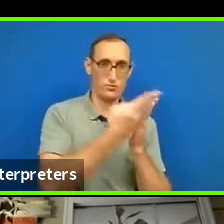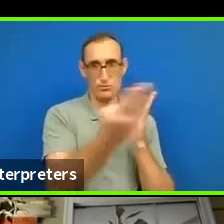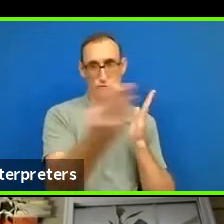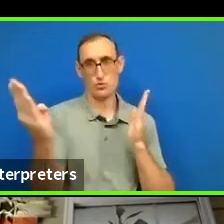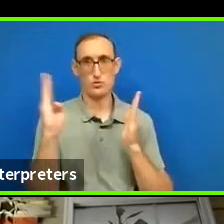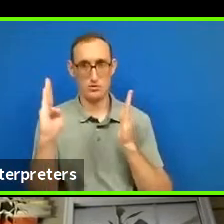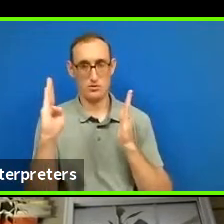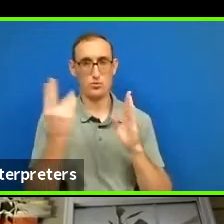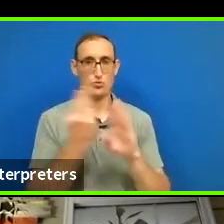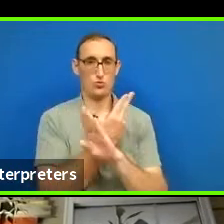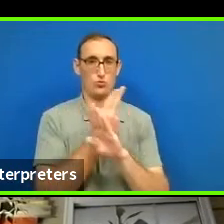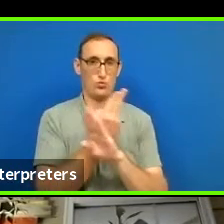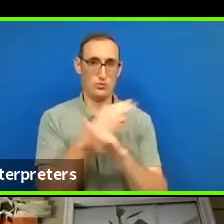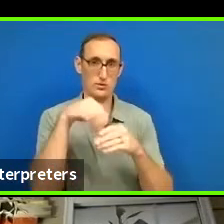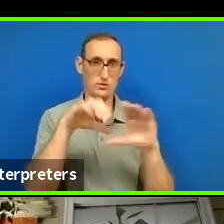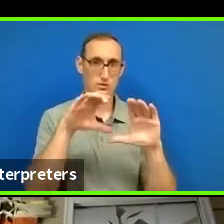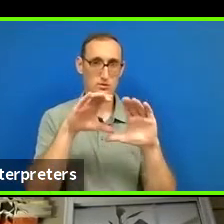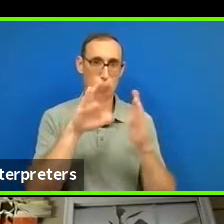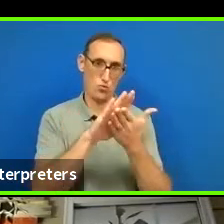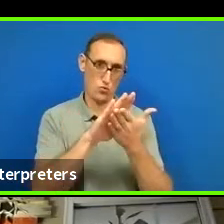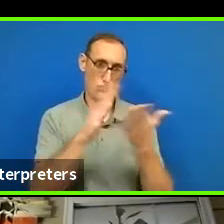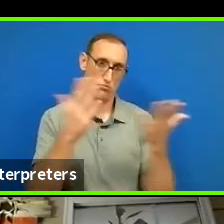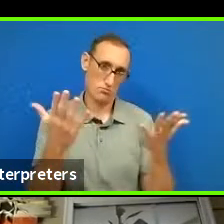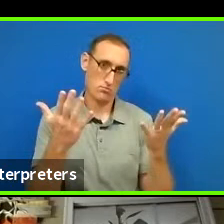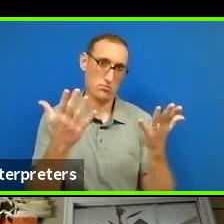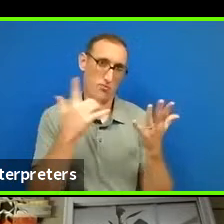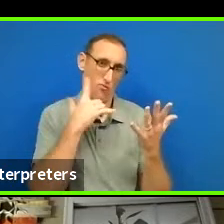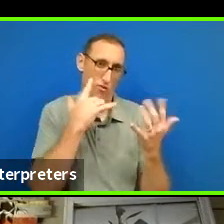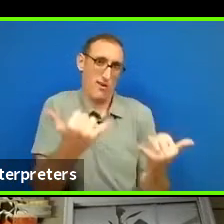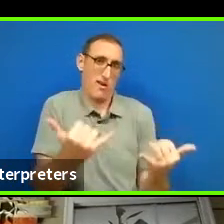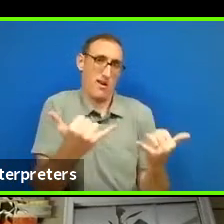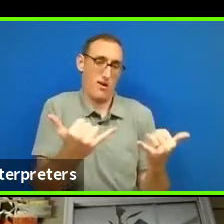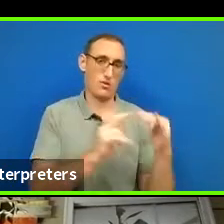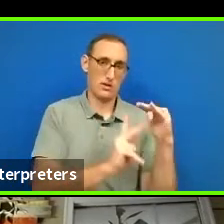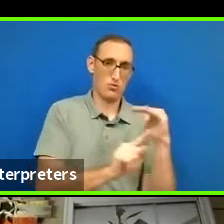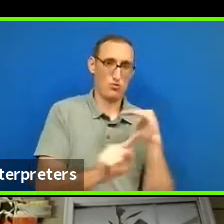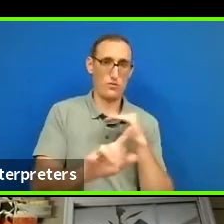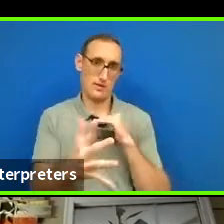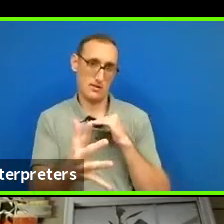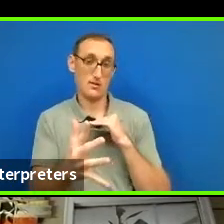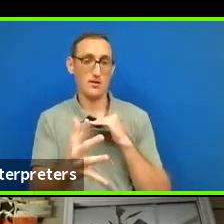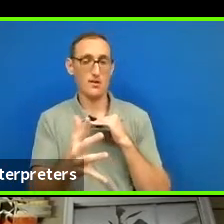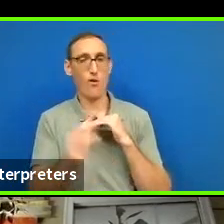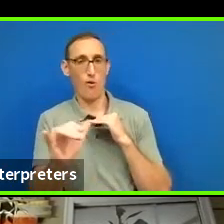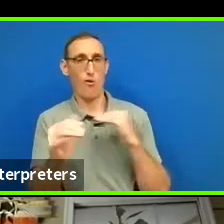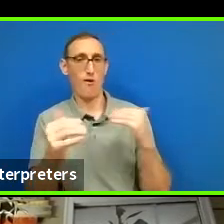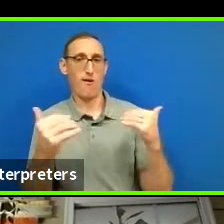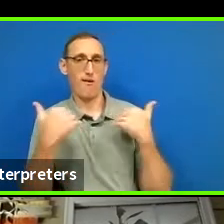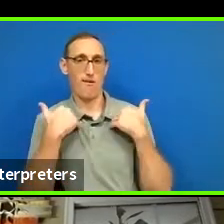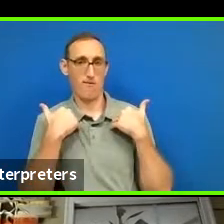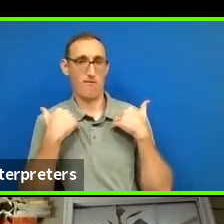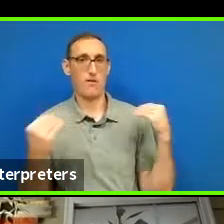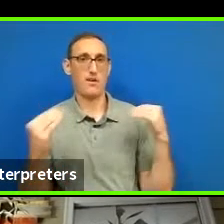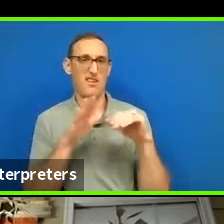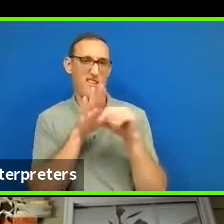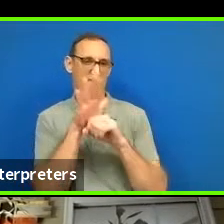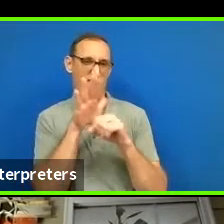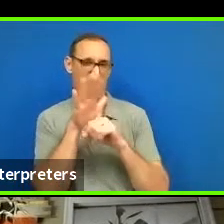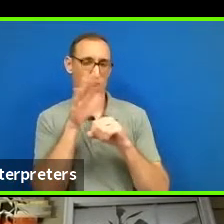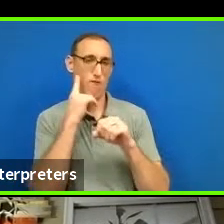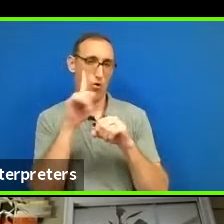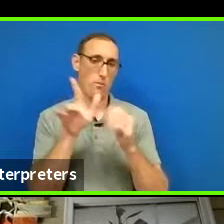to utilize, primarily right now for K-5, but we do have sufficient devices for middle school if